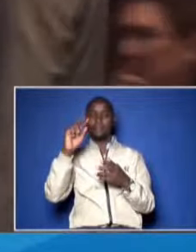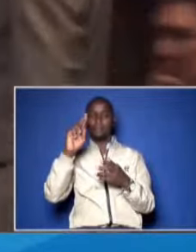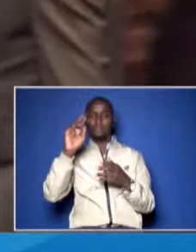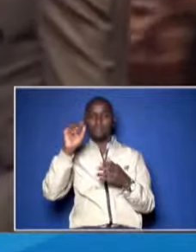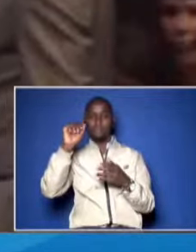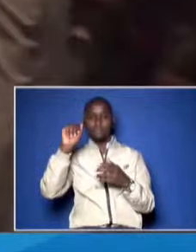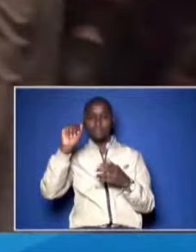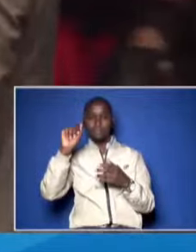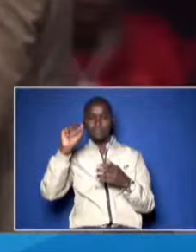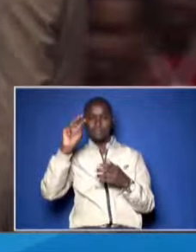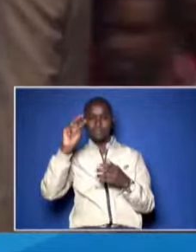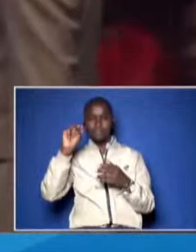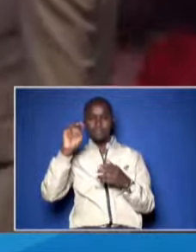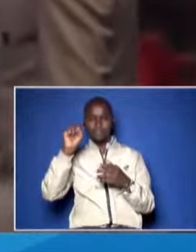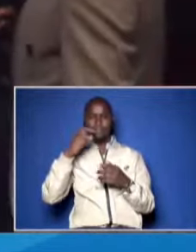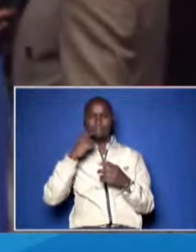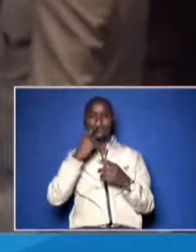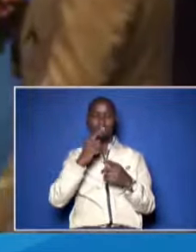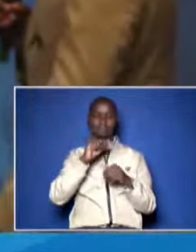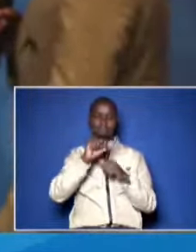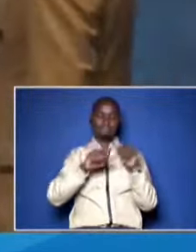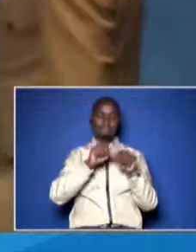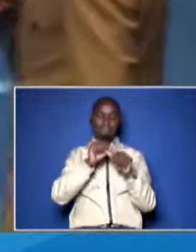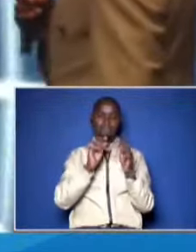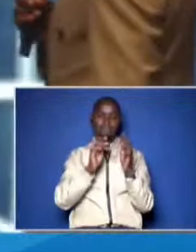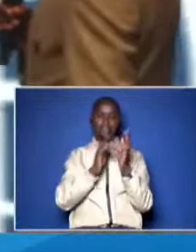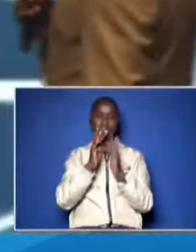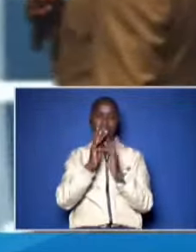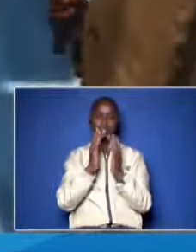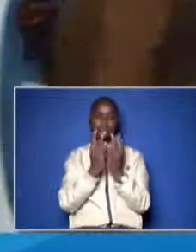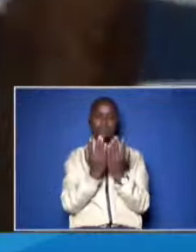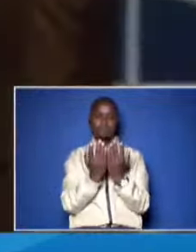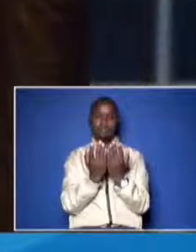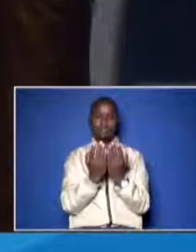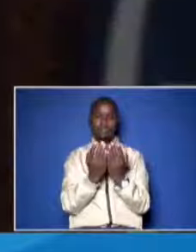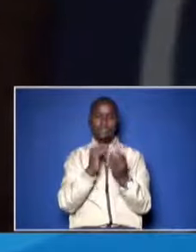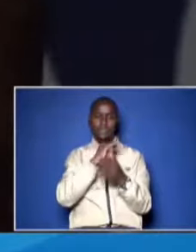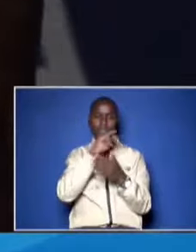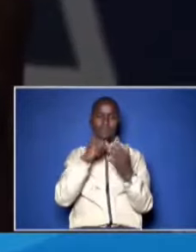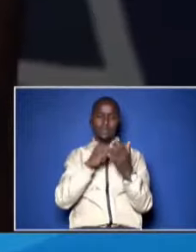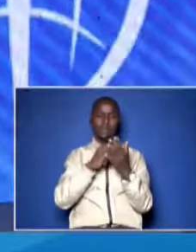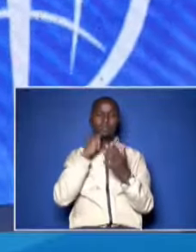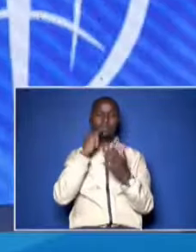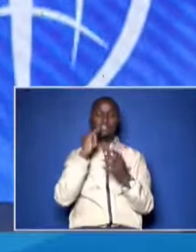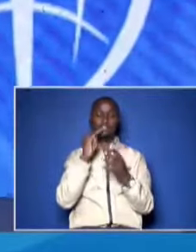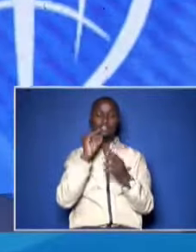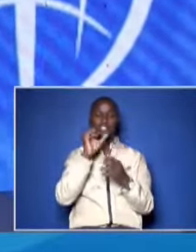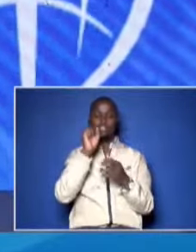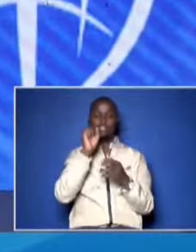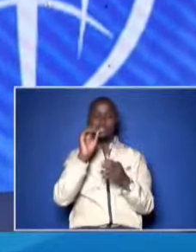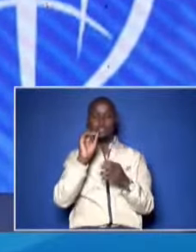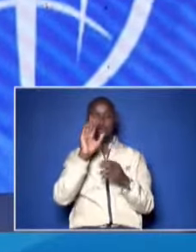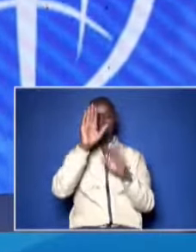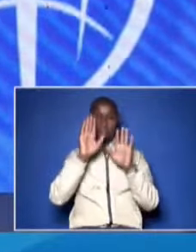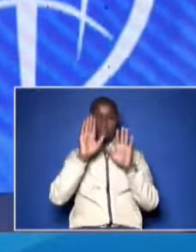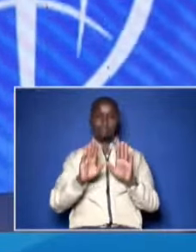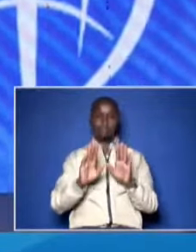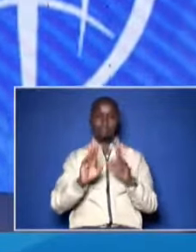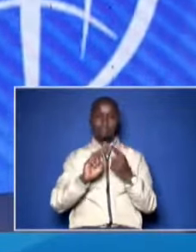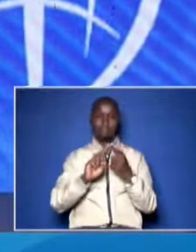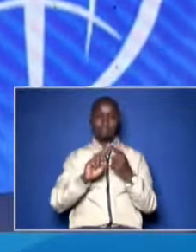bible let me just read this it's so important to understand